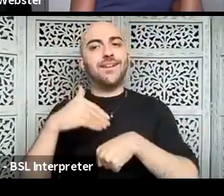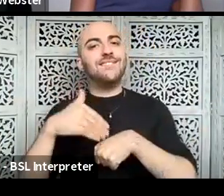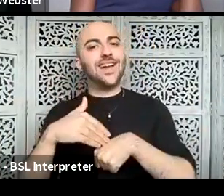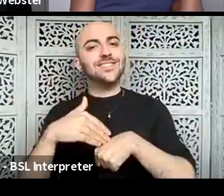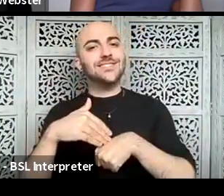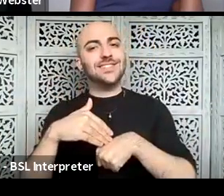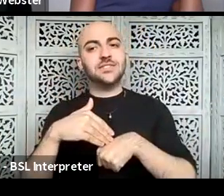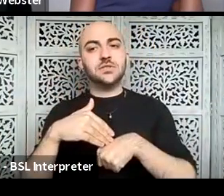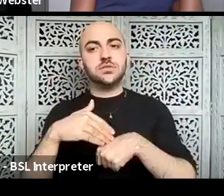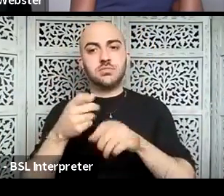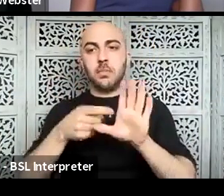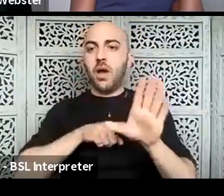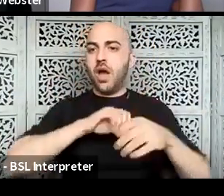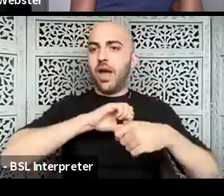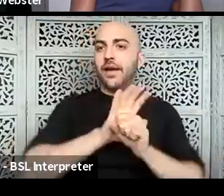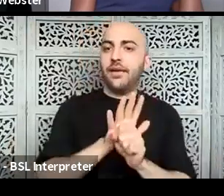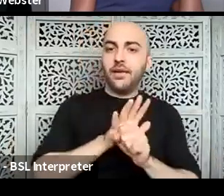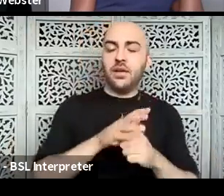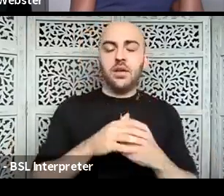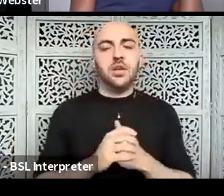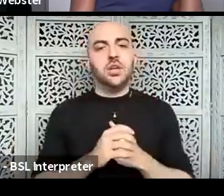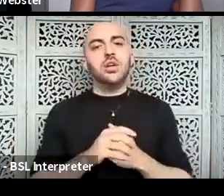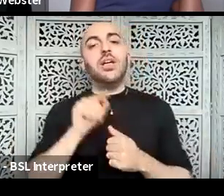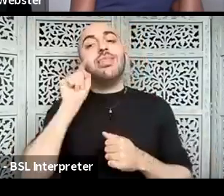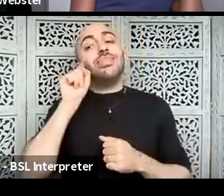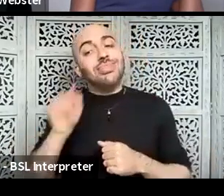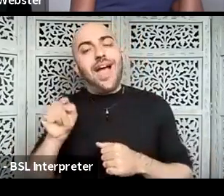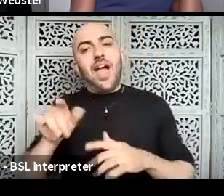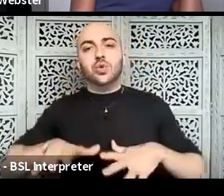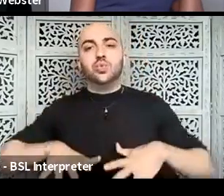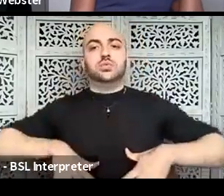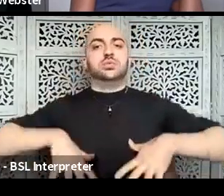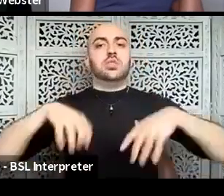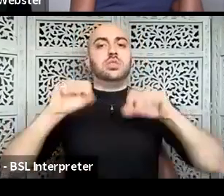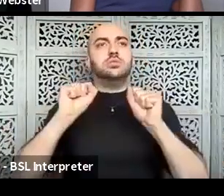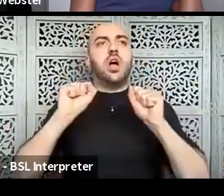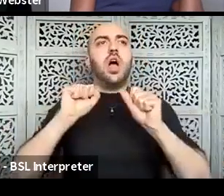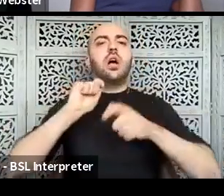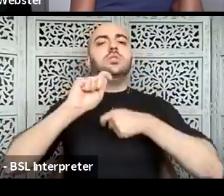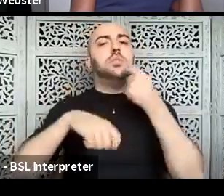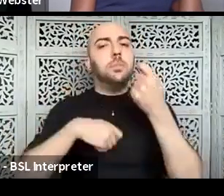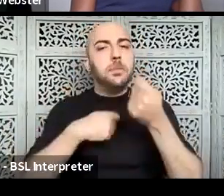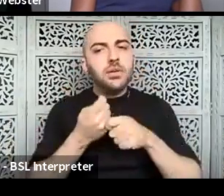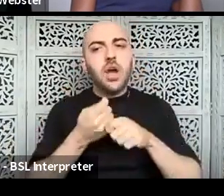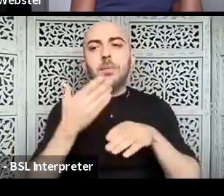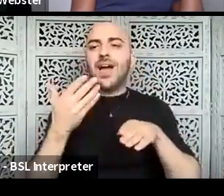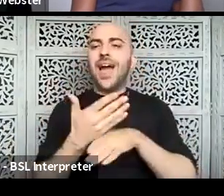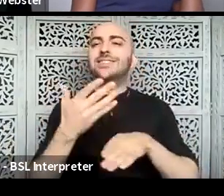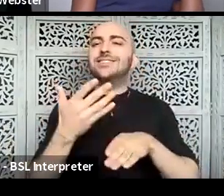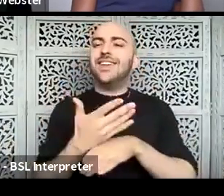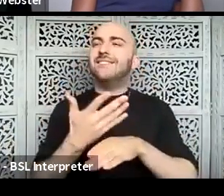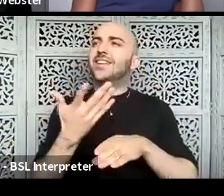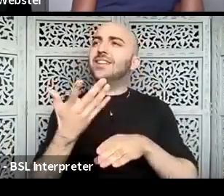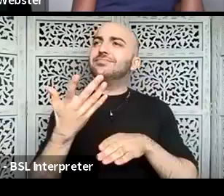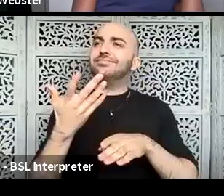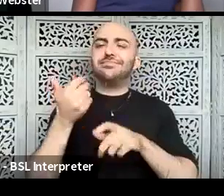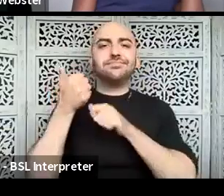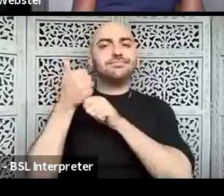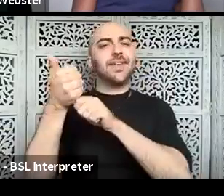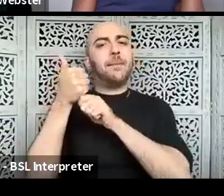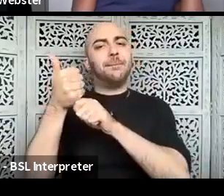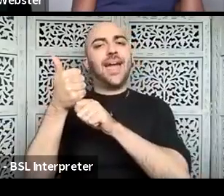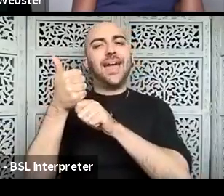suppose for me, that was the start of becoming more active in this campaigning space in terms of